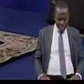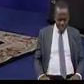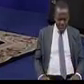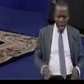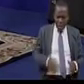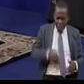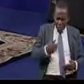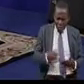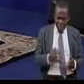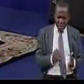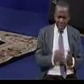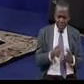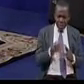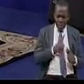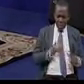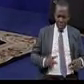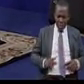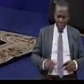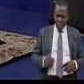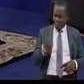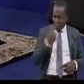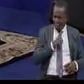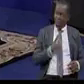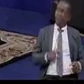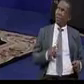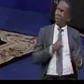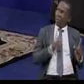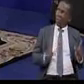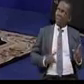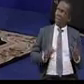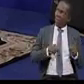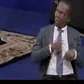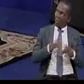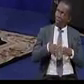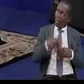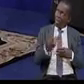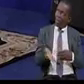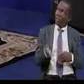I'm going on, I'm continuing my journey today.